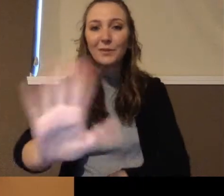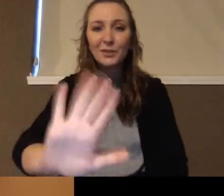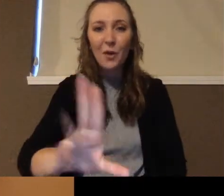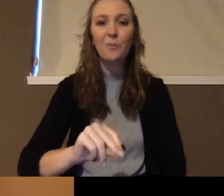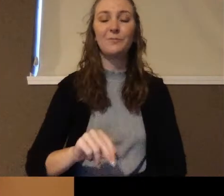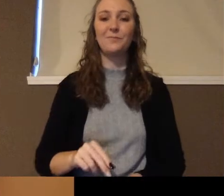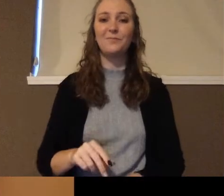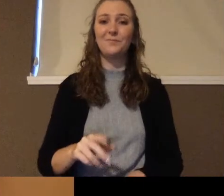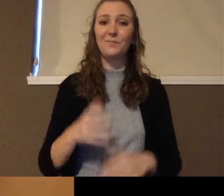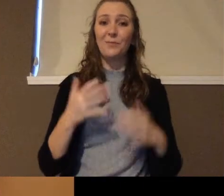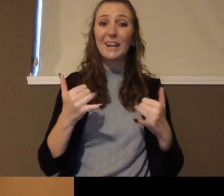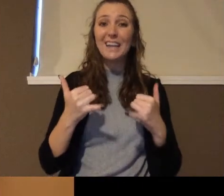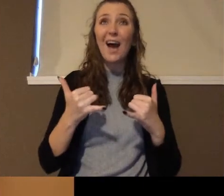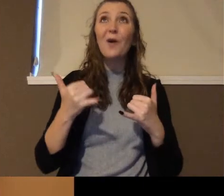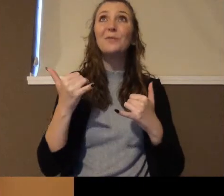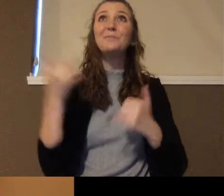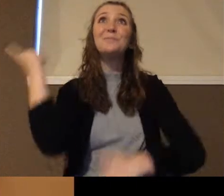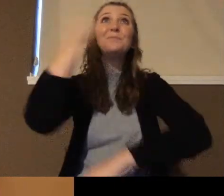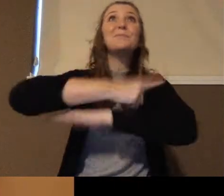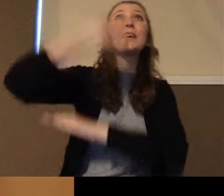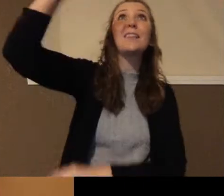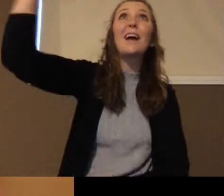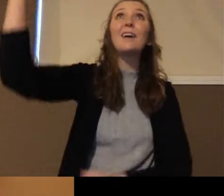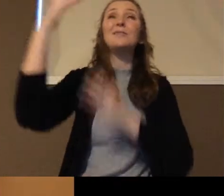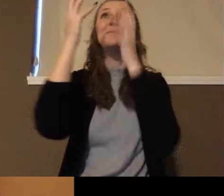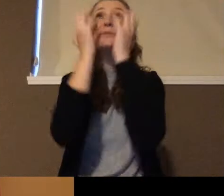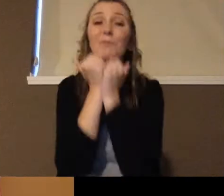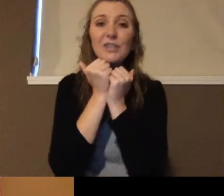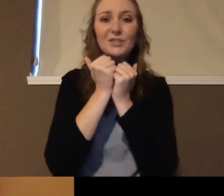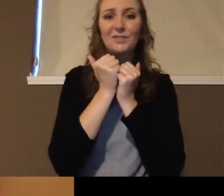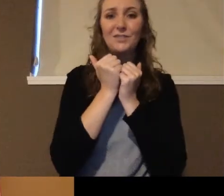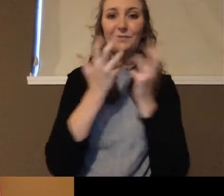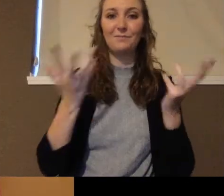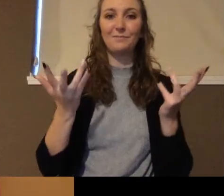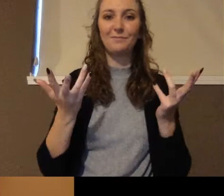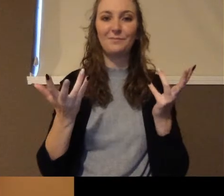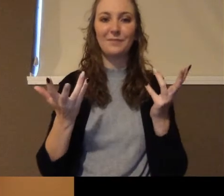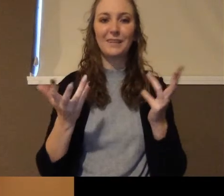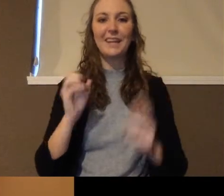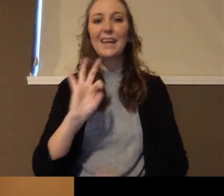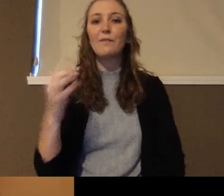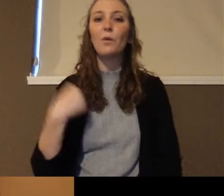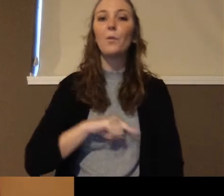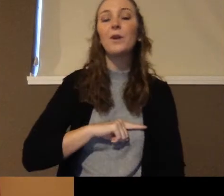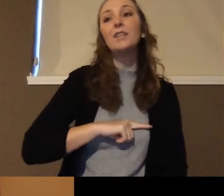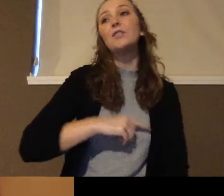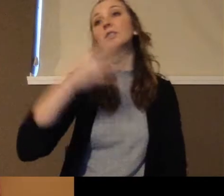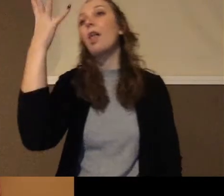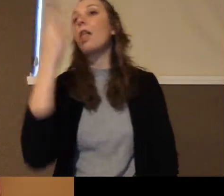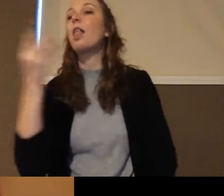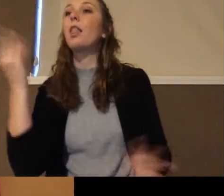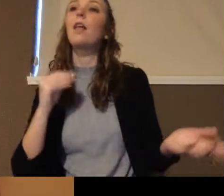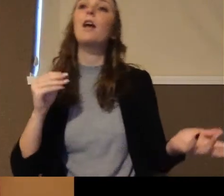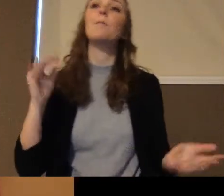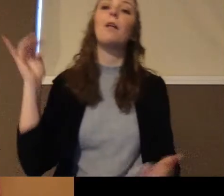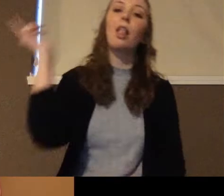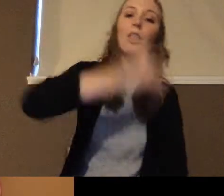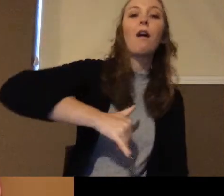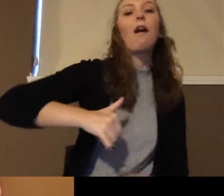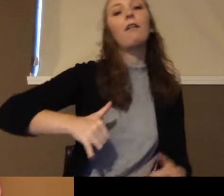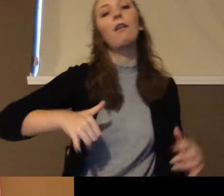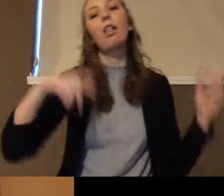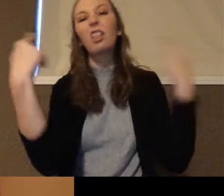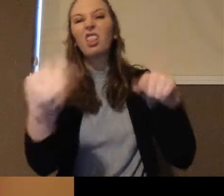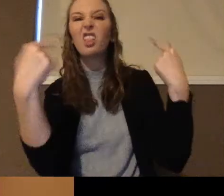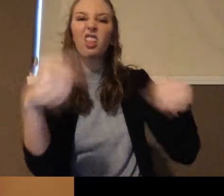a minute. Must not squander these precious daylight hours in frivolity and indulgence, in sleeping around